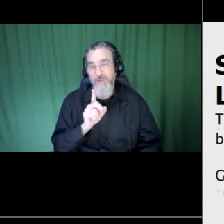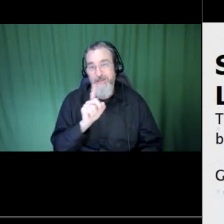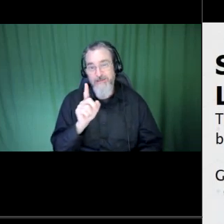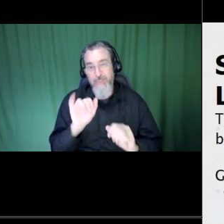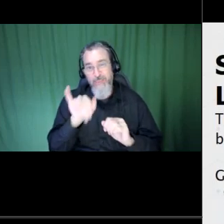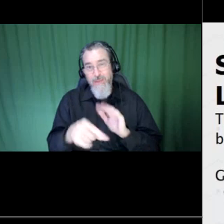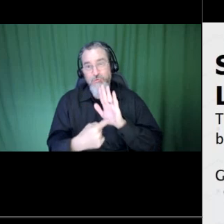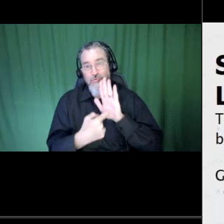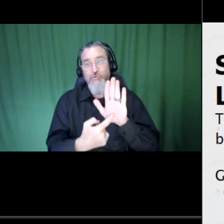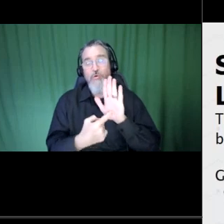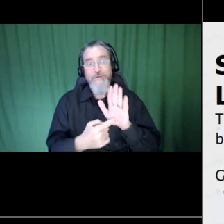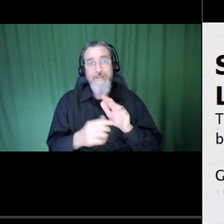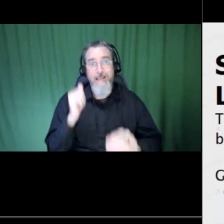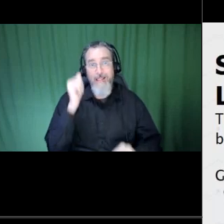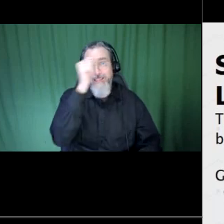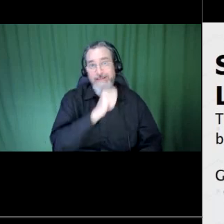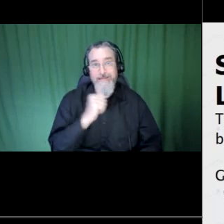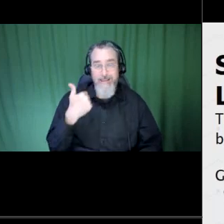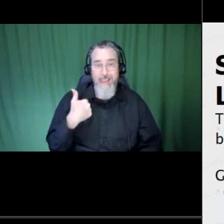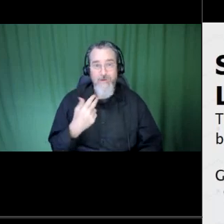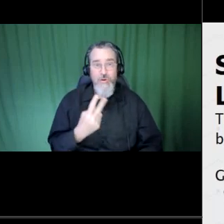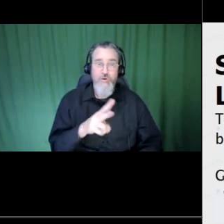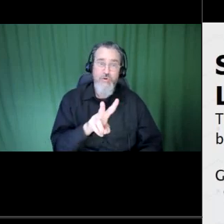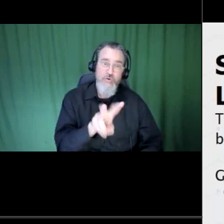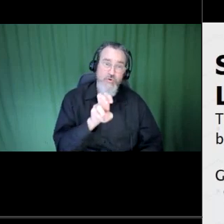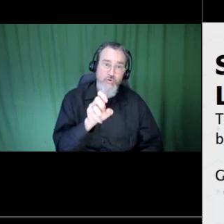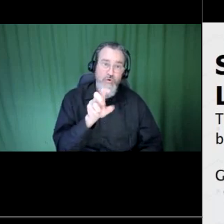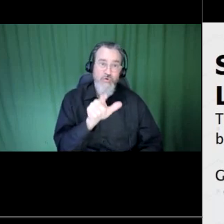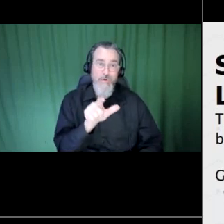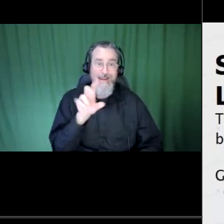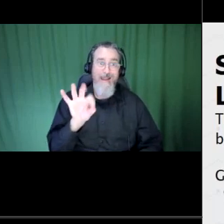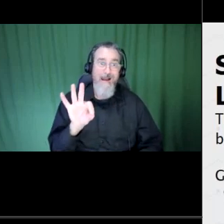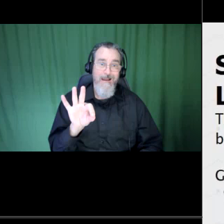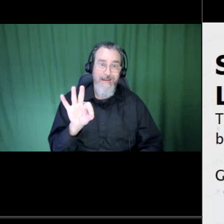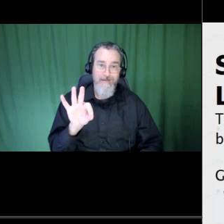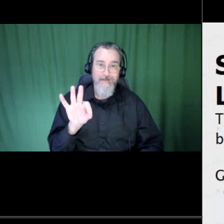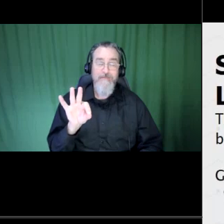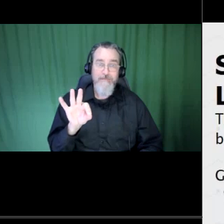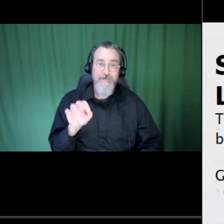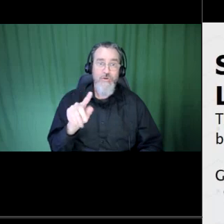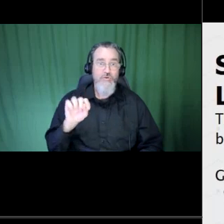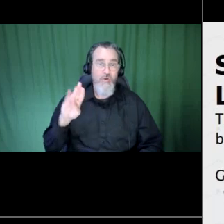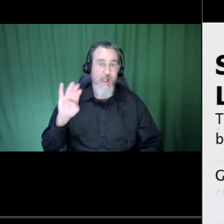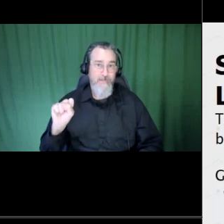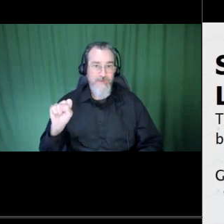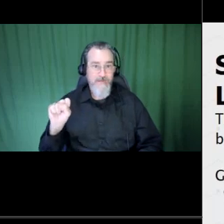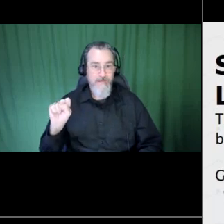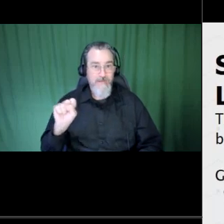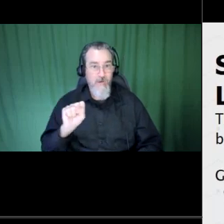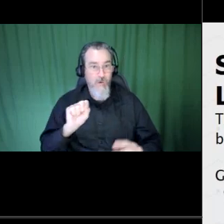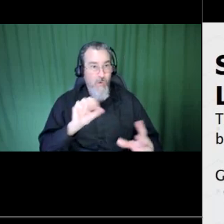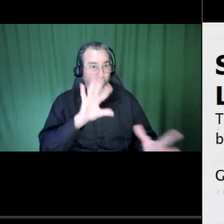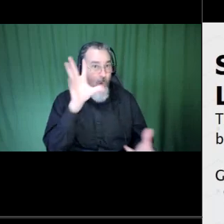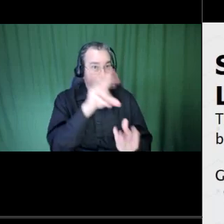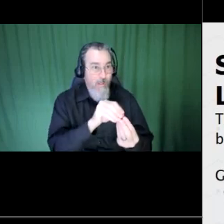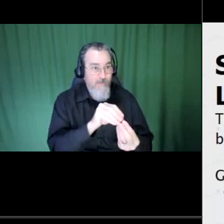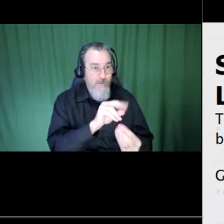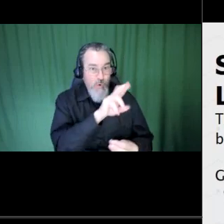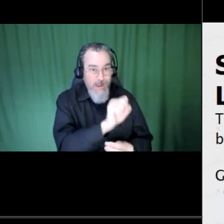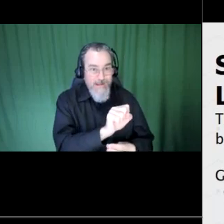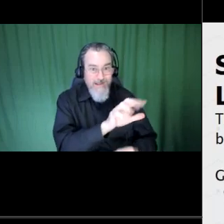in Alaska, there are 229 of the 566 federally recognized tribes in the United States. And so our project's